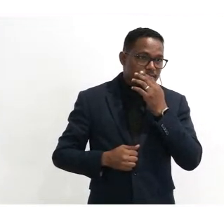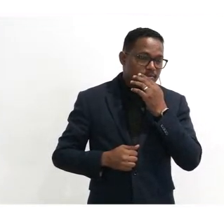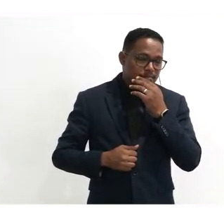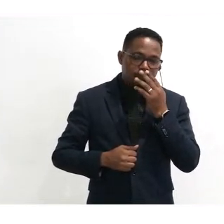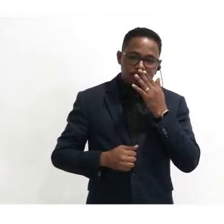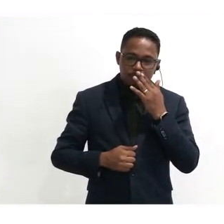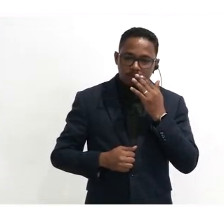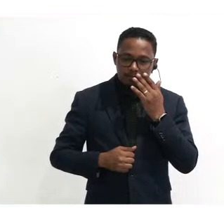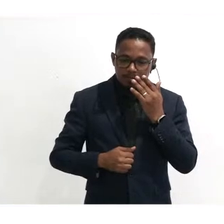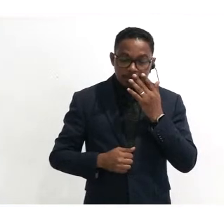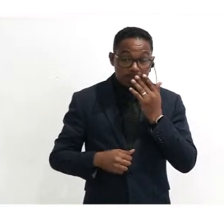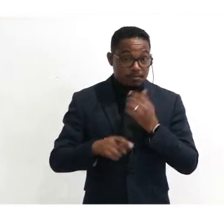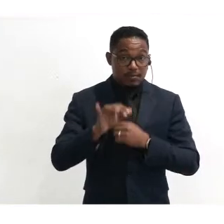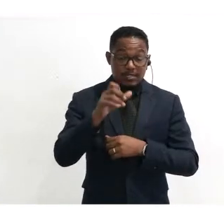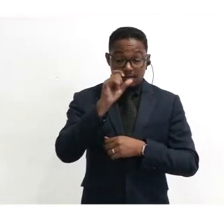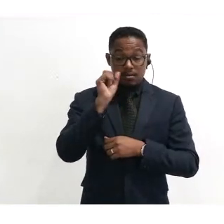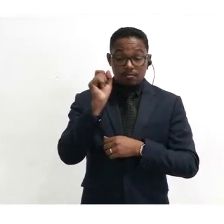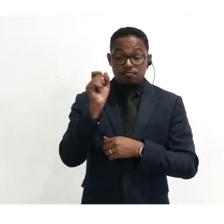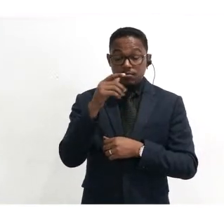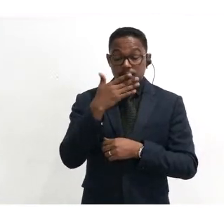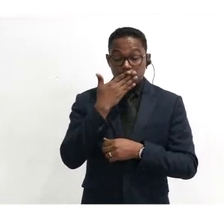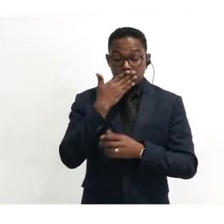That's a good question.